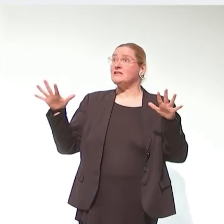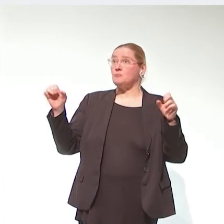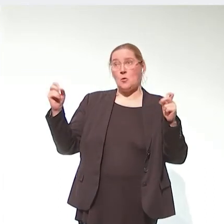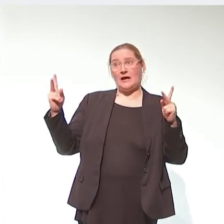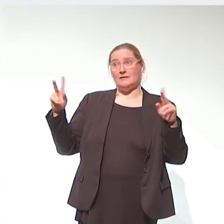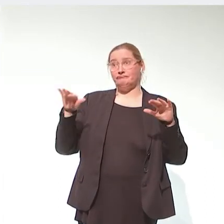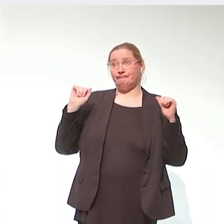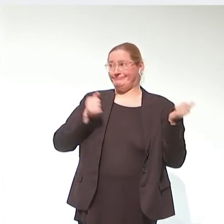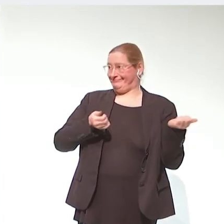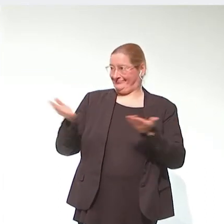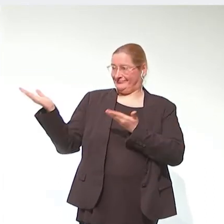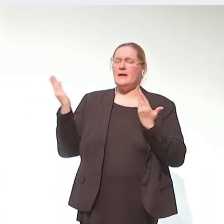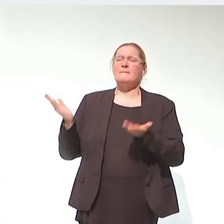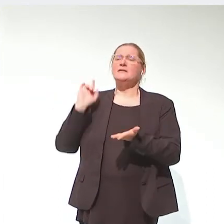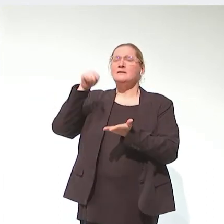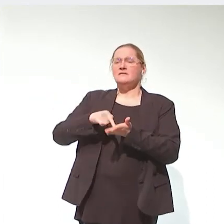Okay, thank you very much.